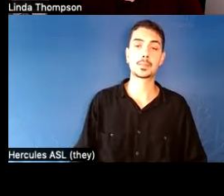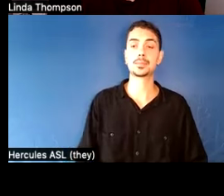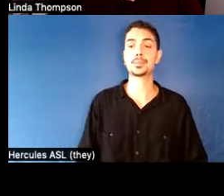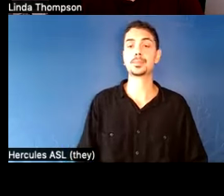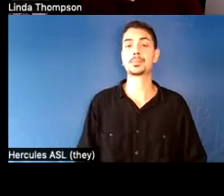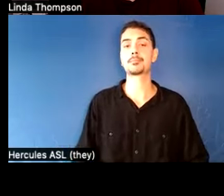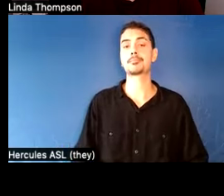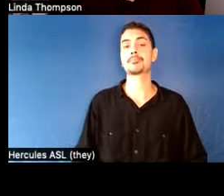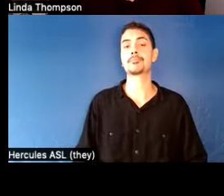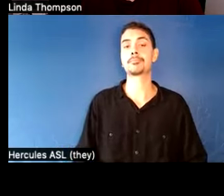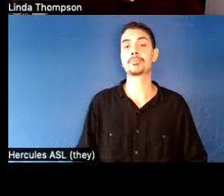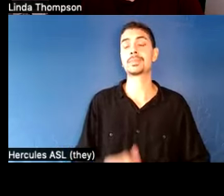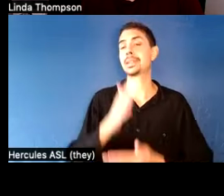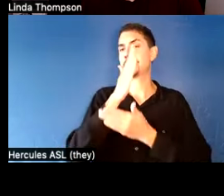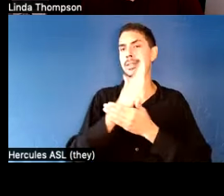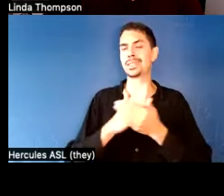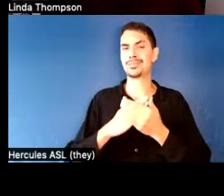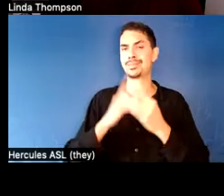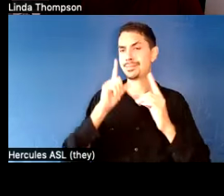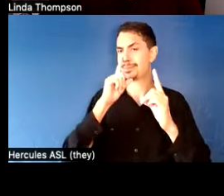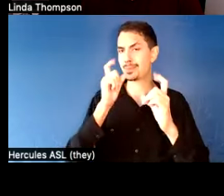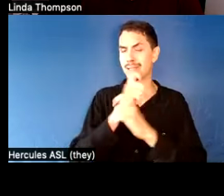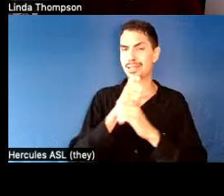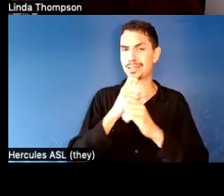So some of the implications for change.